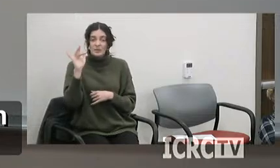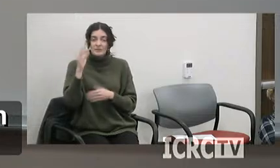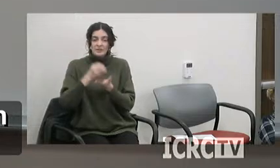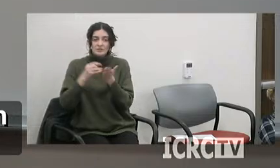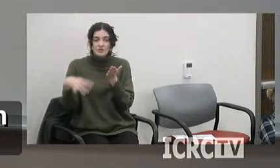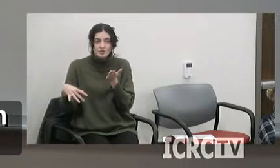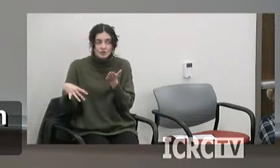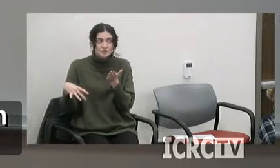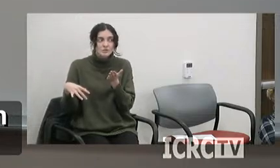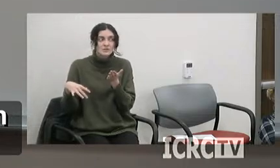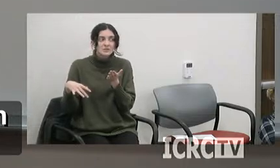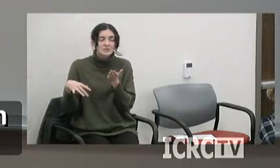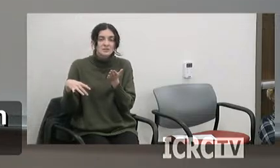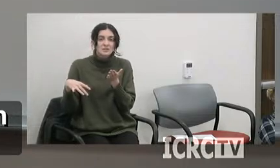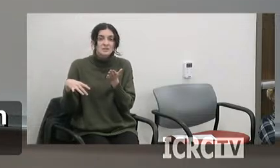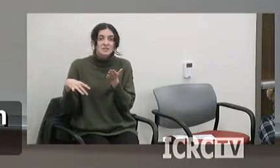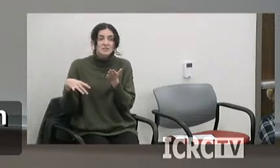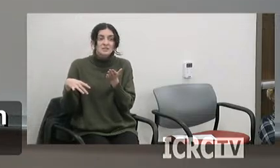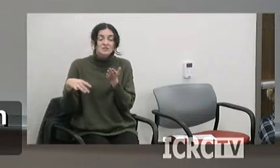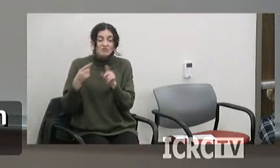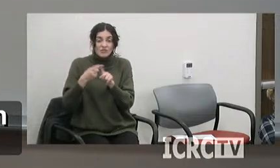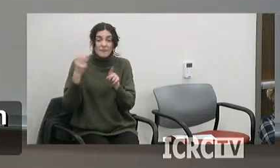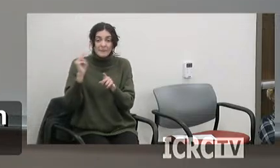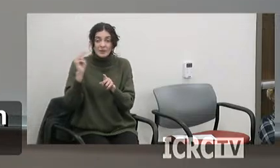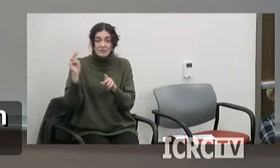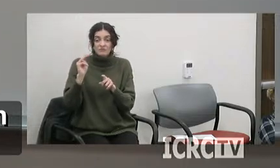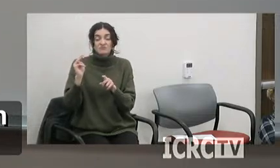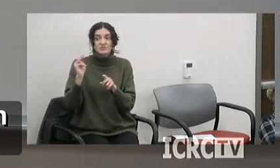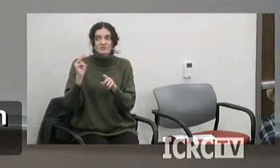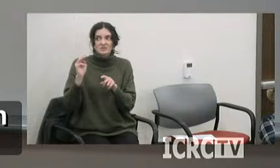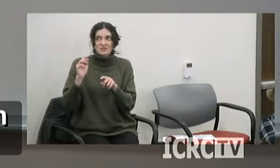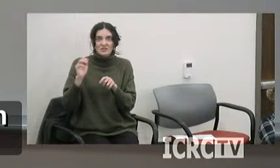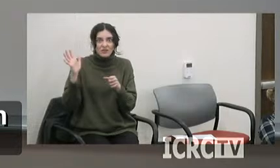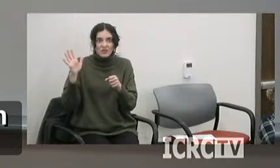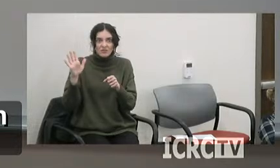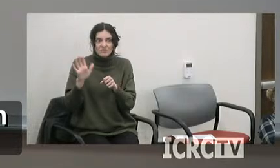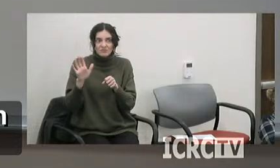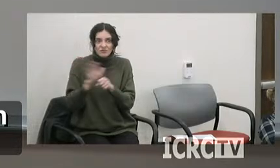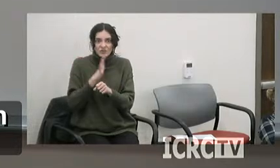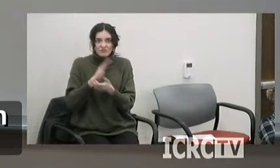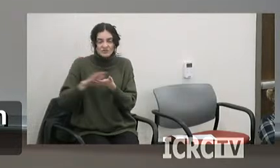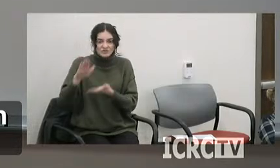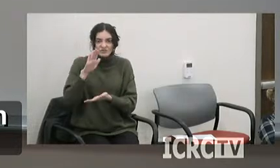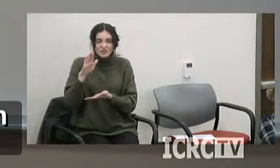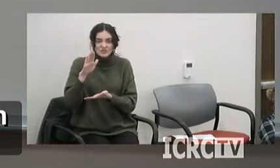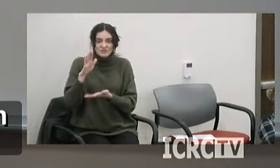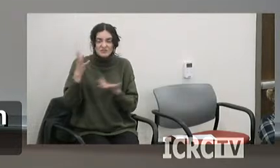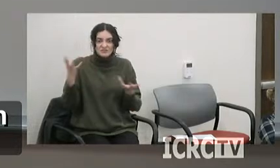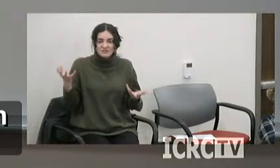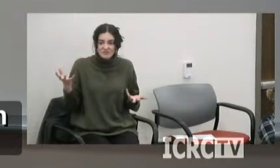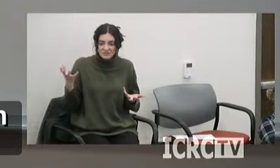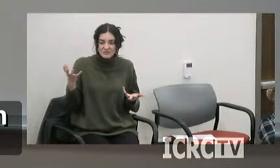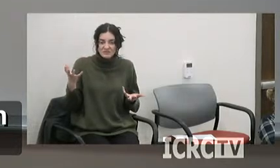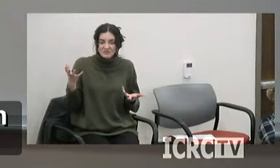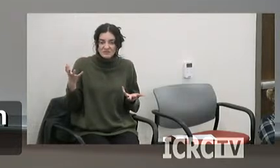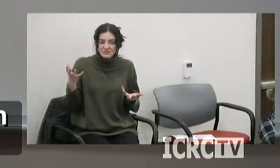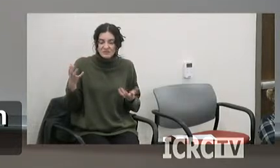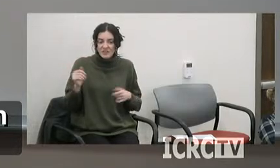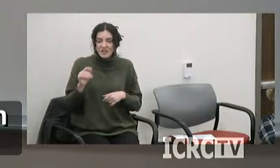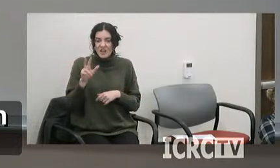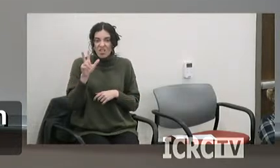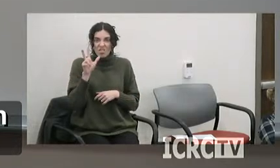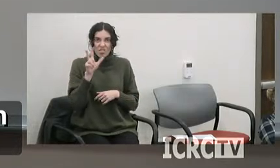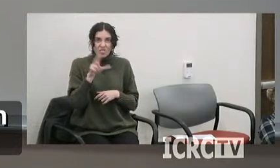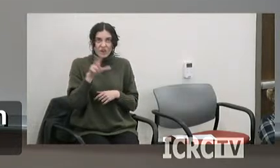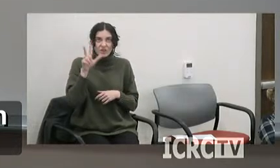with 3,300 majors. Our students are Milford students. It's one of the reasons I moved to this district 4 years